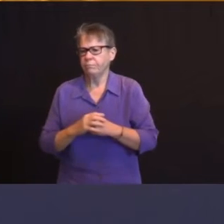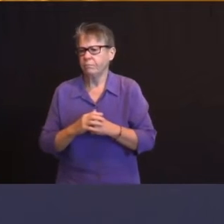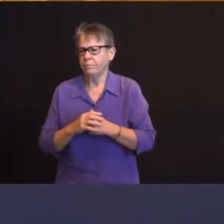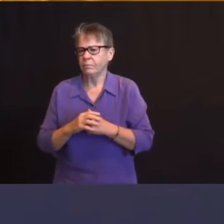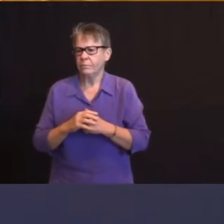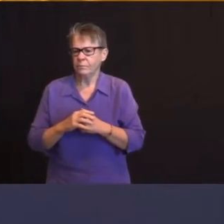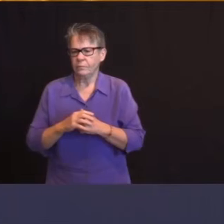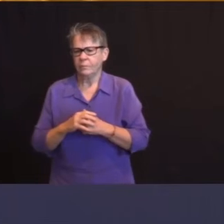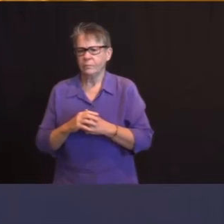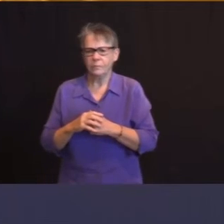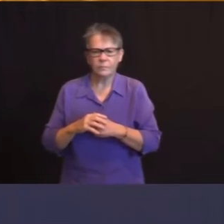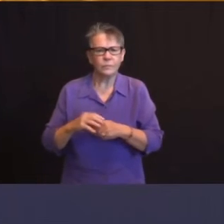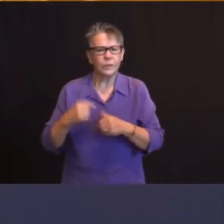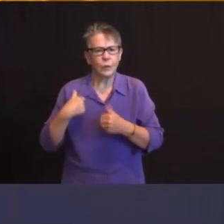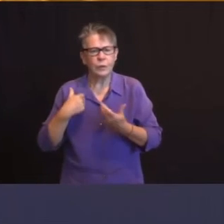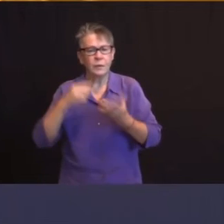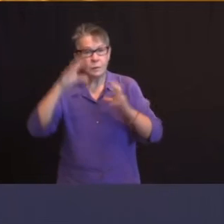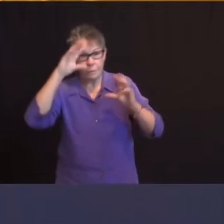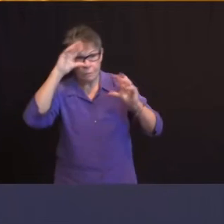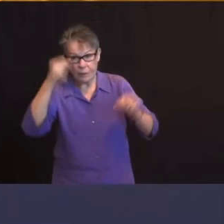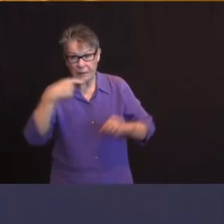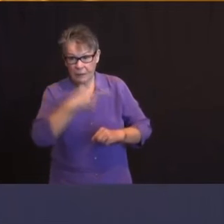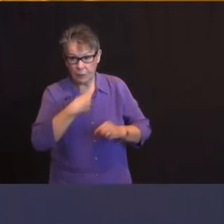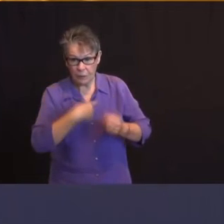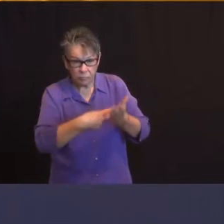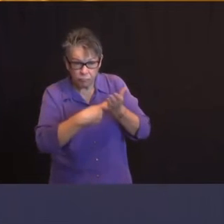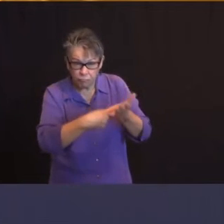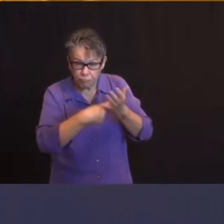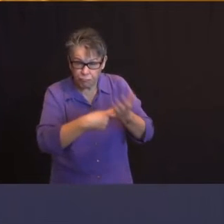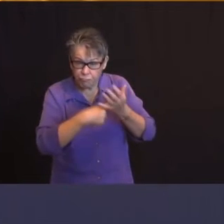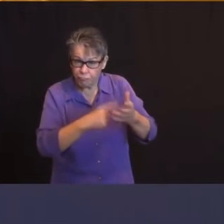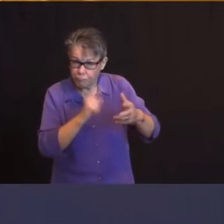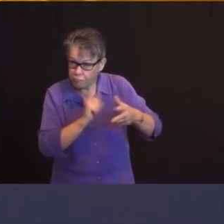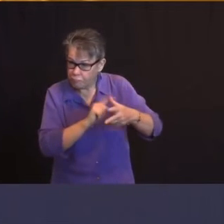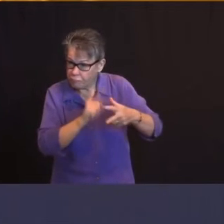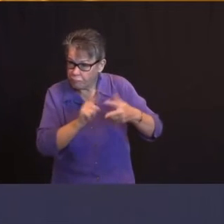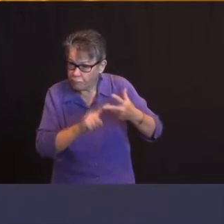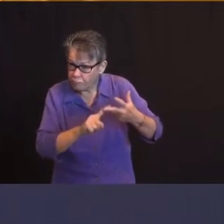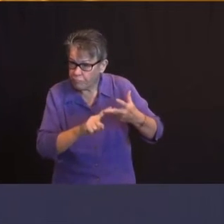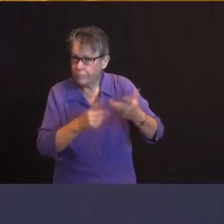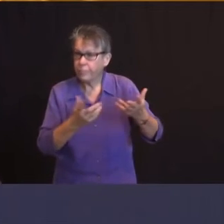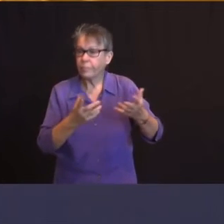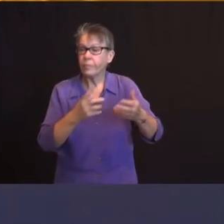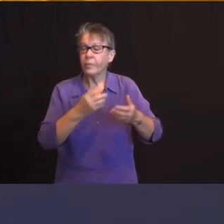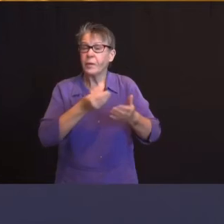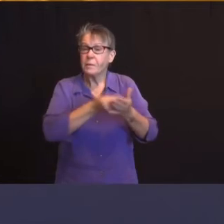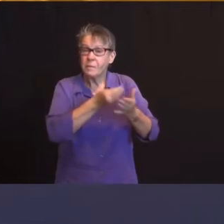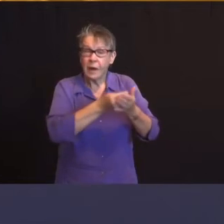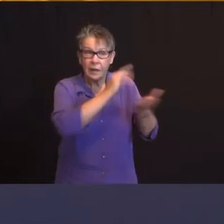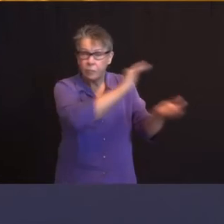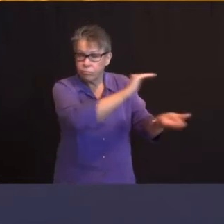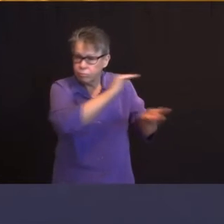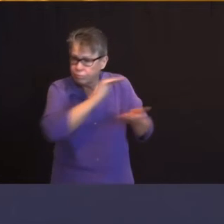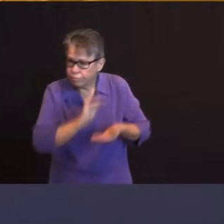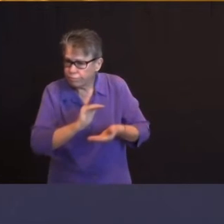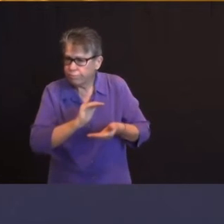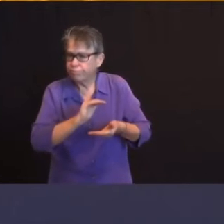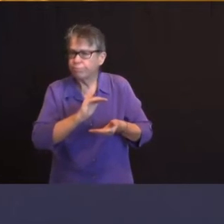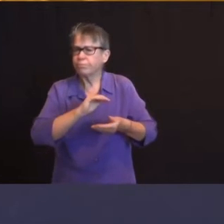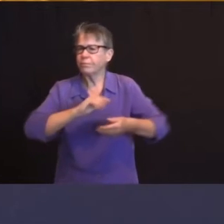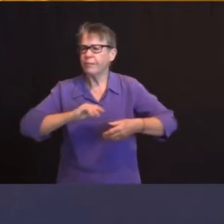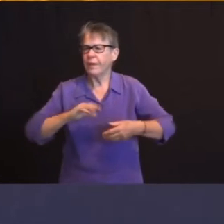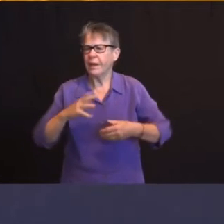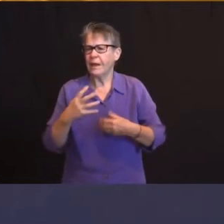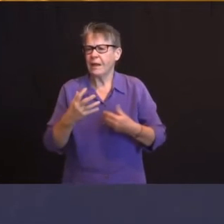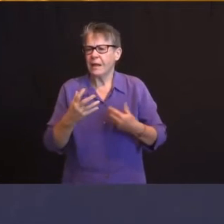pandemic. Second was the need for federal stimulus. And the third was moving forward on infrastructure and specifically on Gateway. Certainly